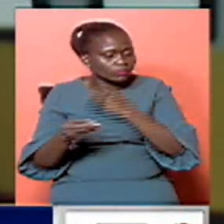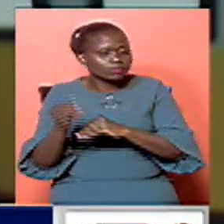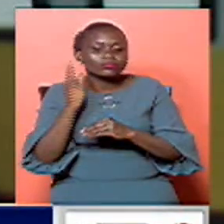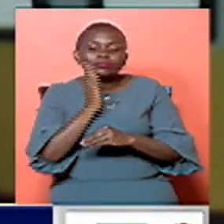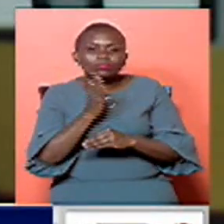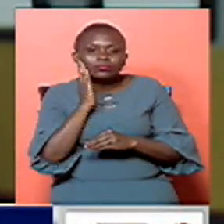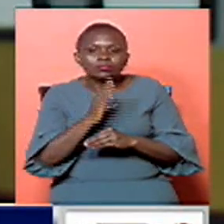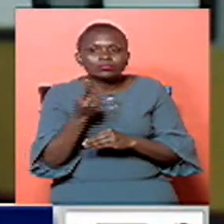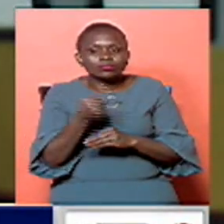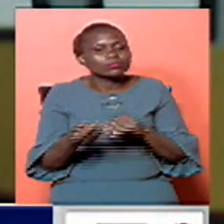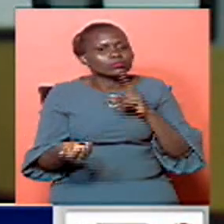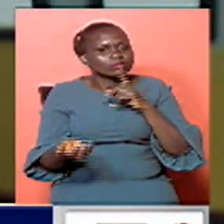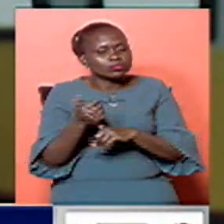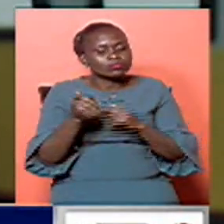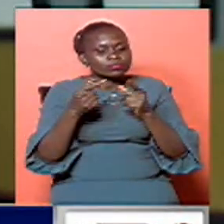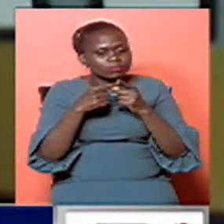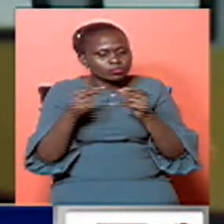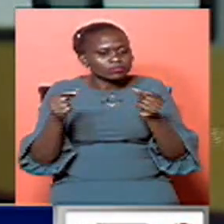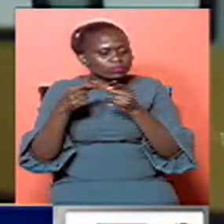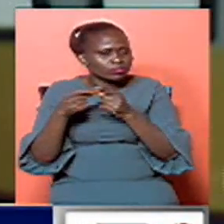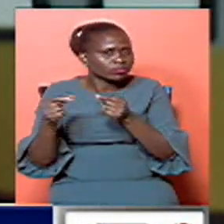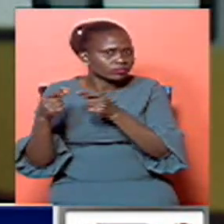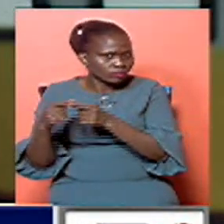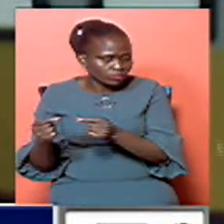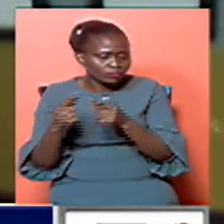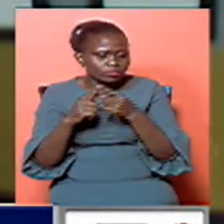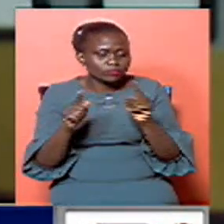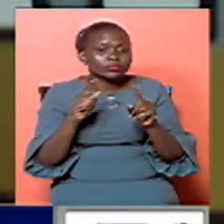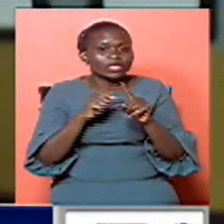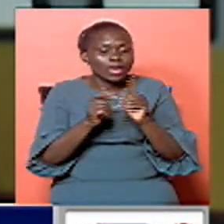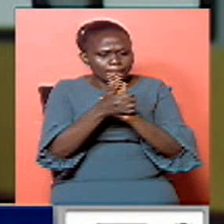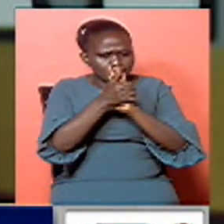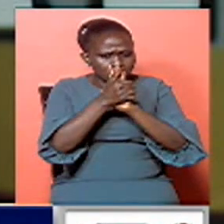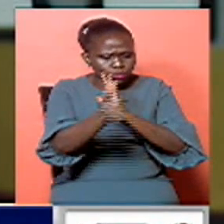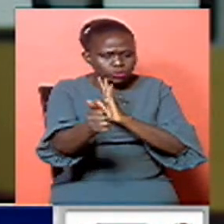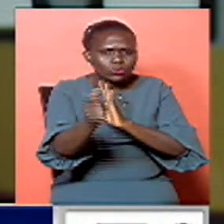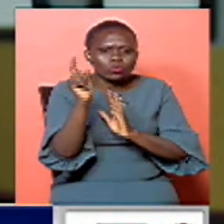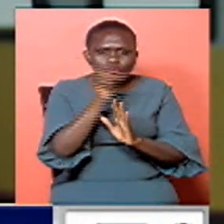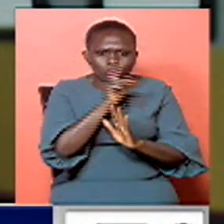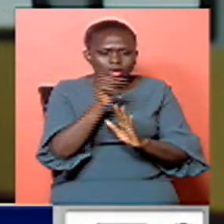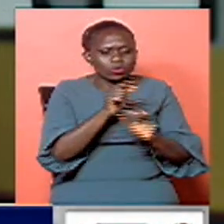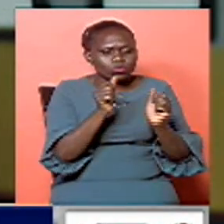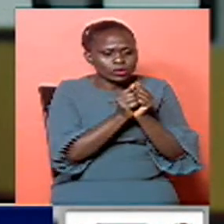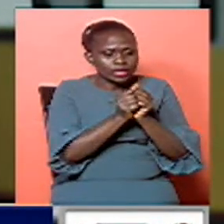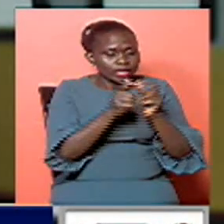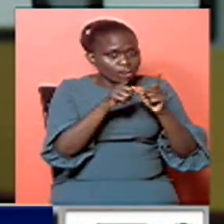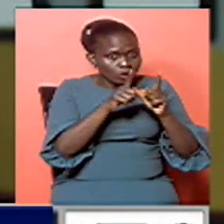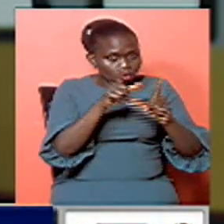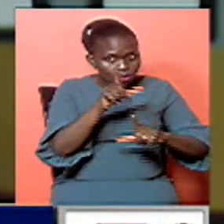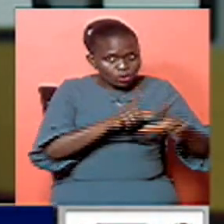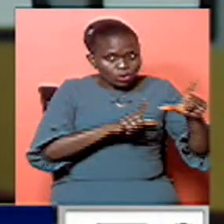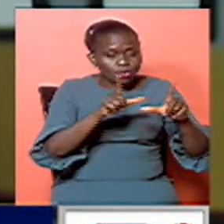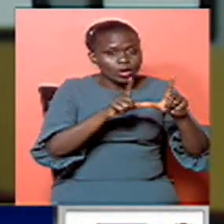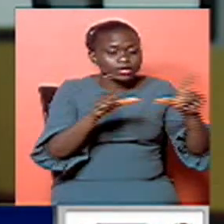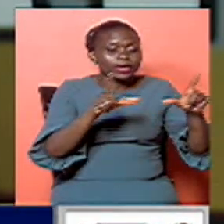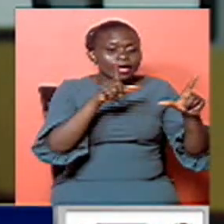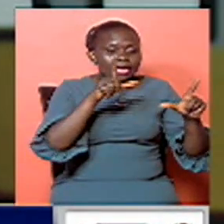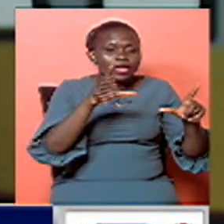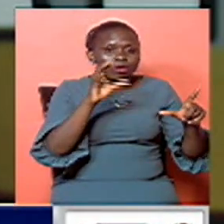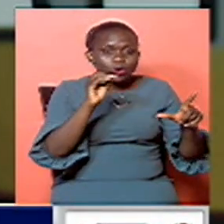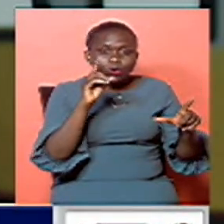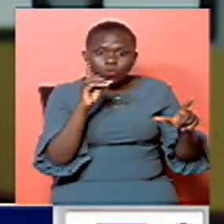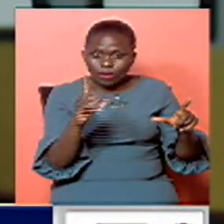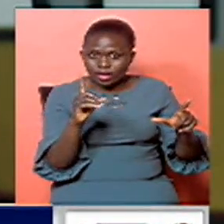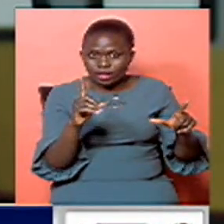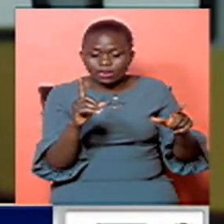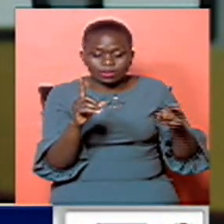still acquiring the vocabulary. But when you are fluent enough in your local language, what we call L1, you are able